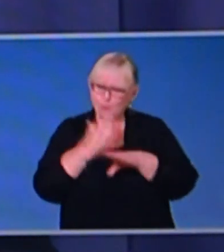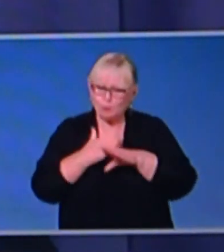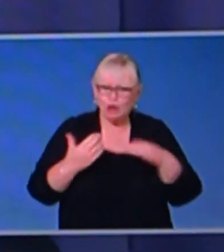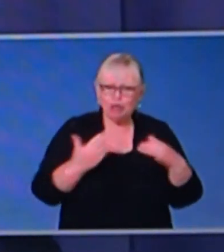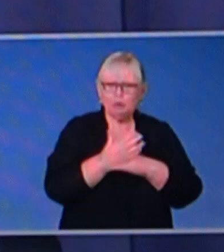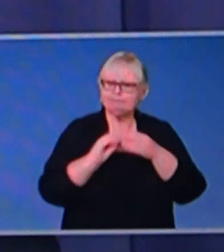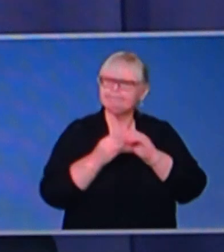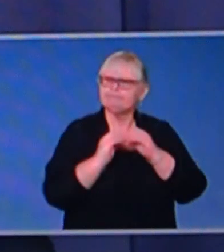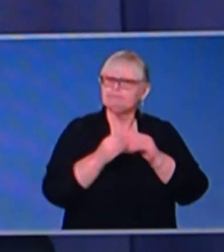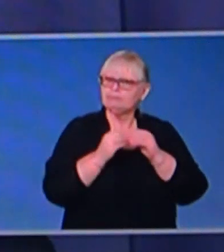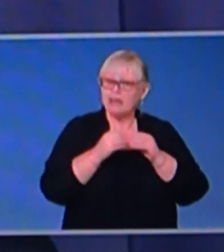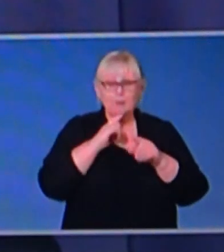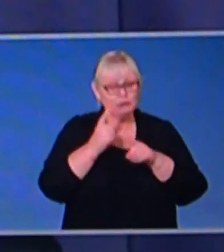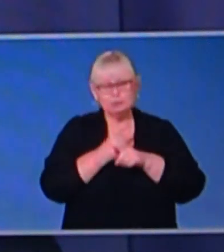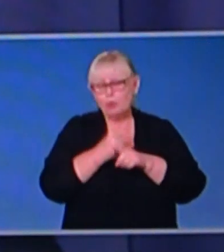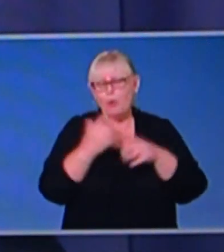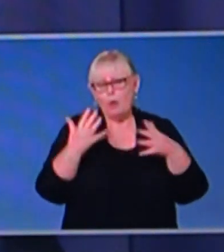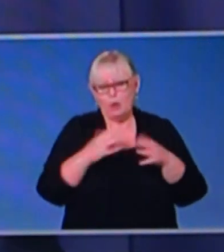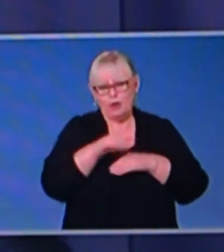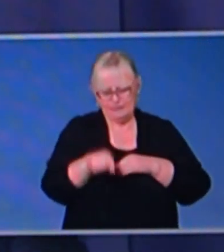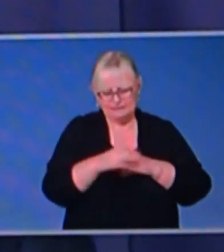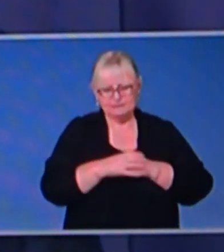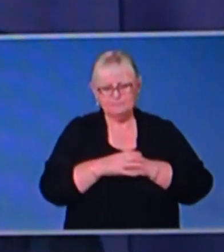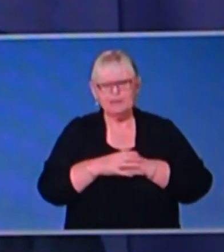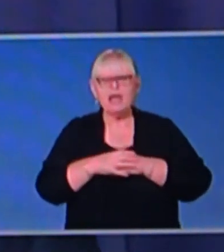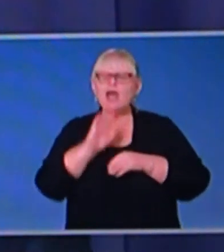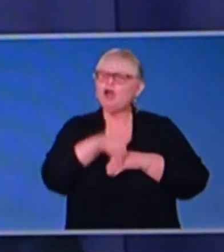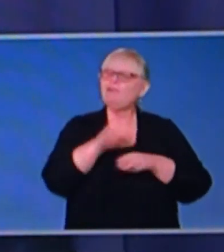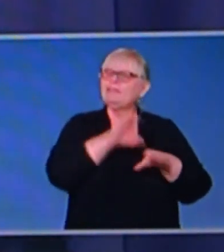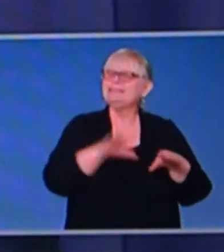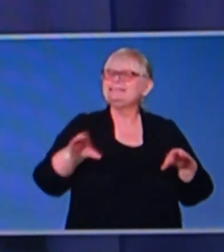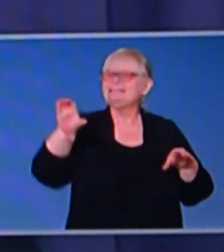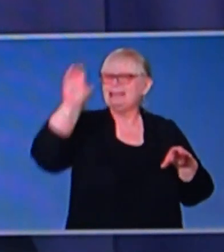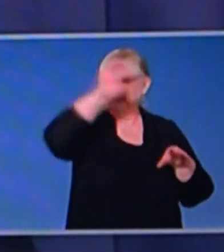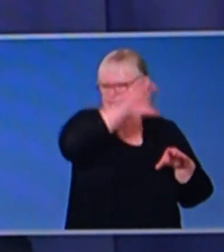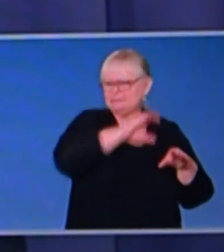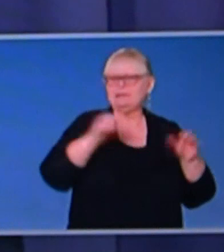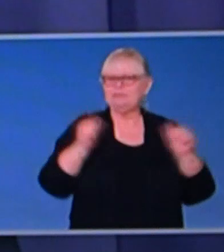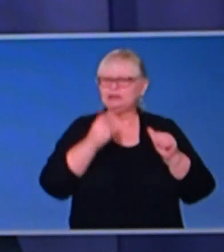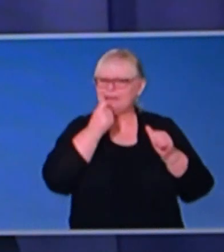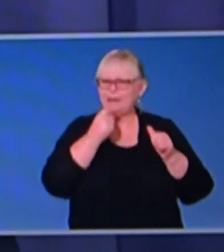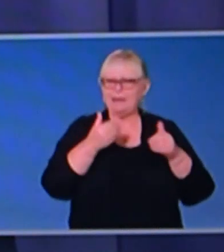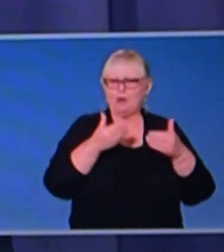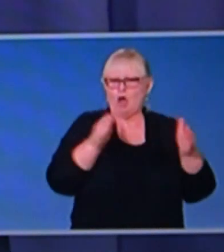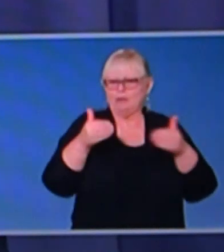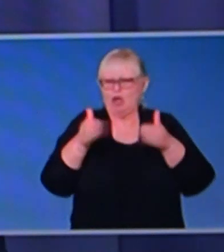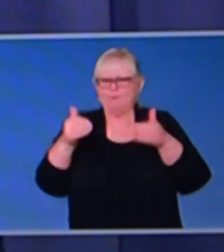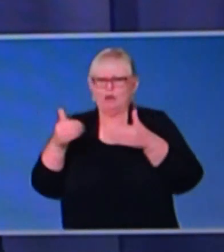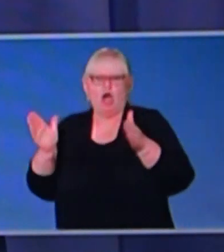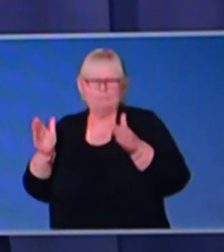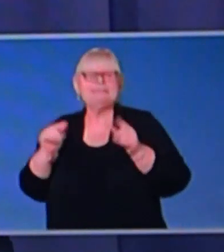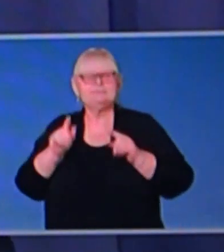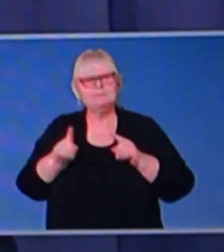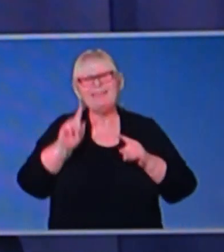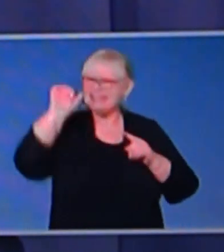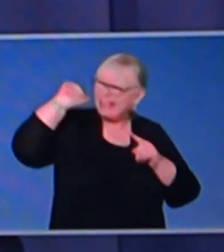time about this. And the point about states that have gone beyond the baseline levels of restrictions is that is entirely a matter